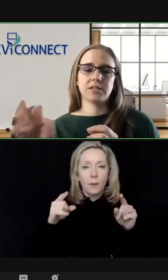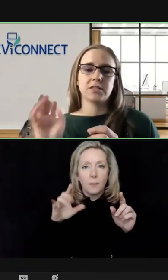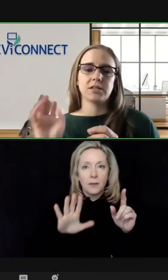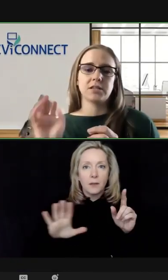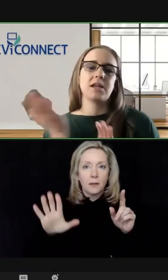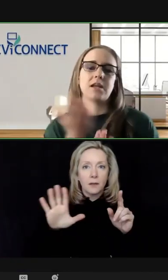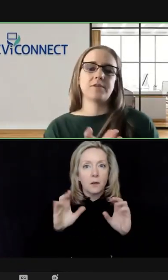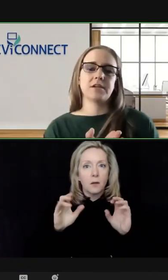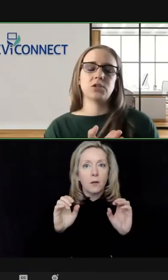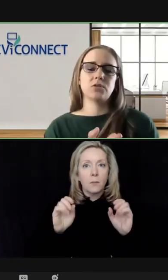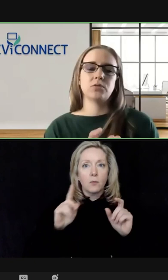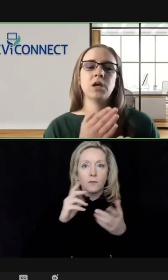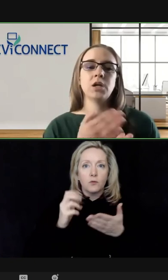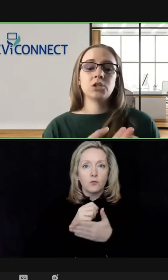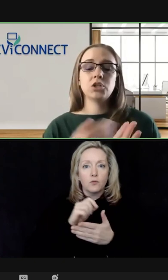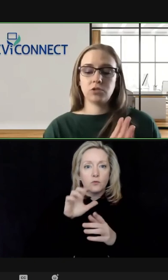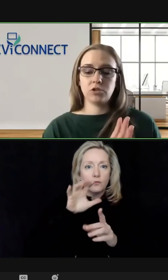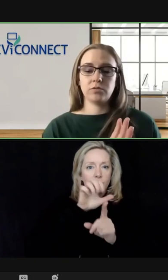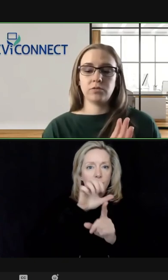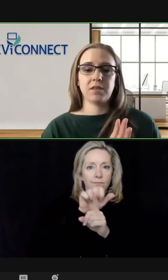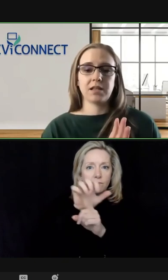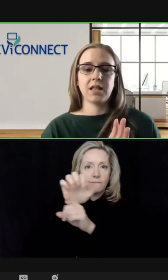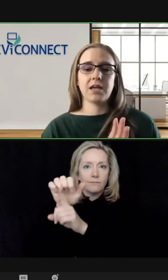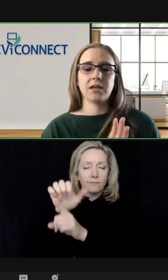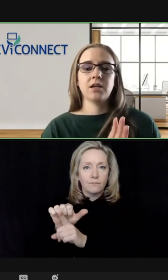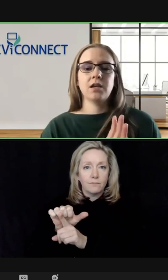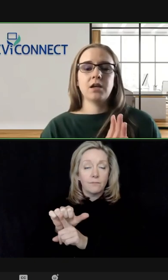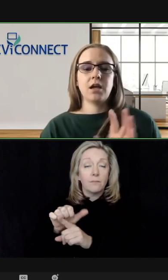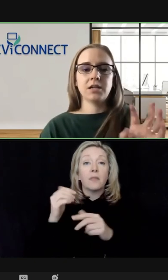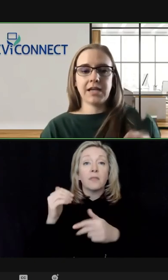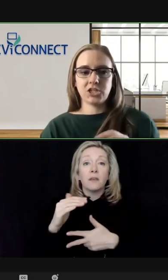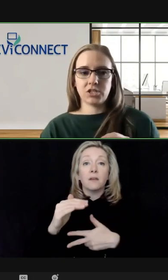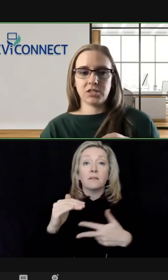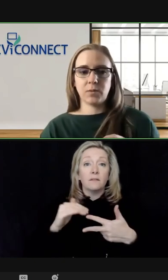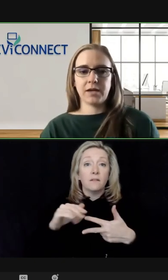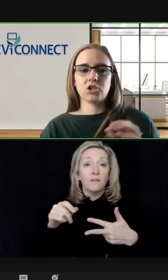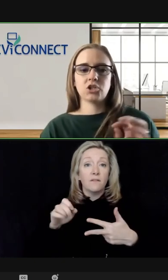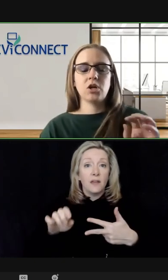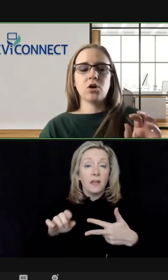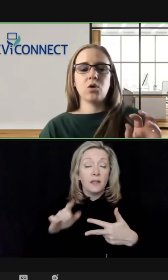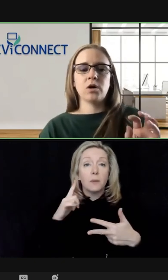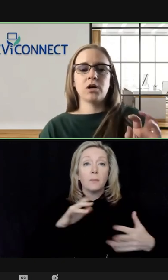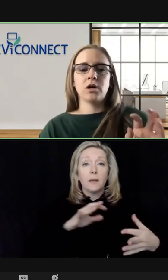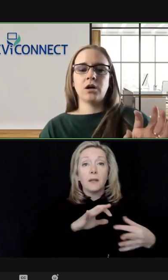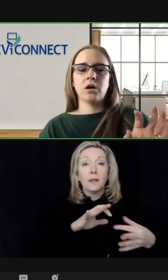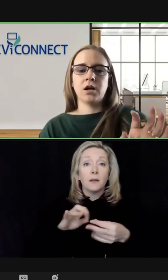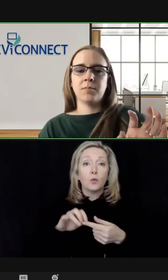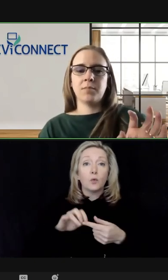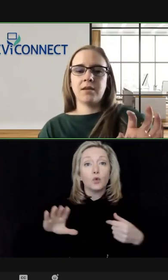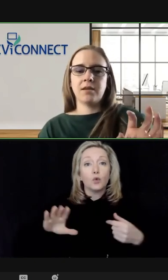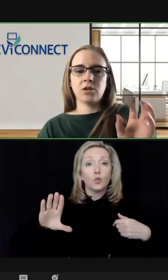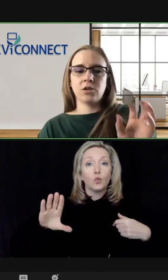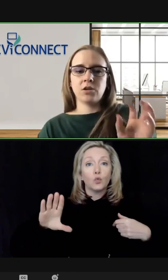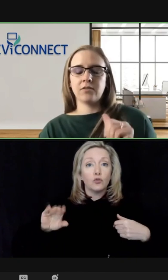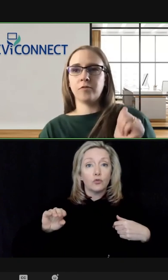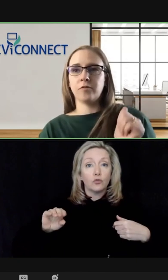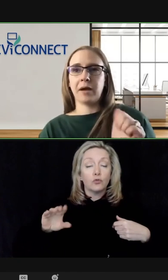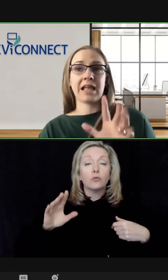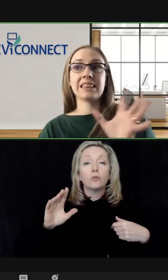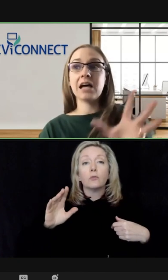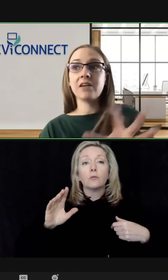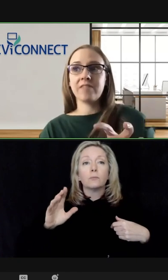these characteristics again in phase 2 to do something like attach it to the switch or, and,